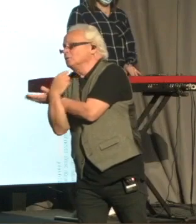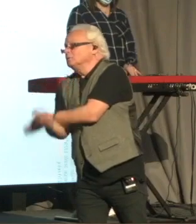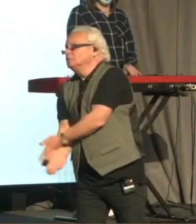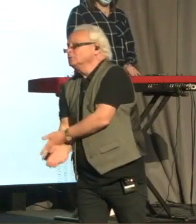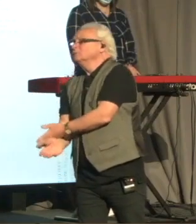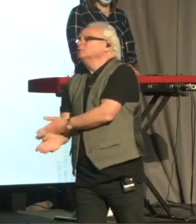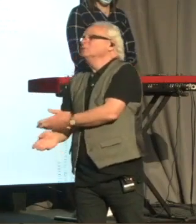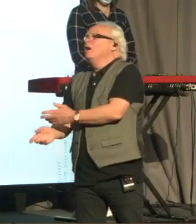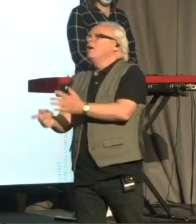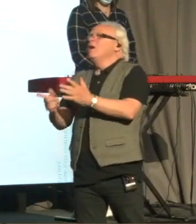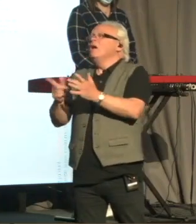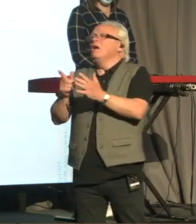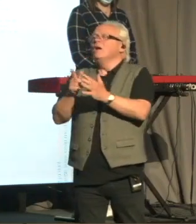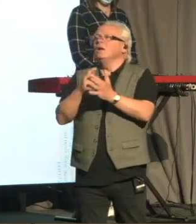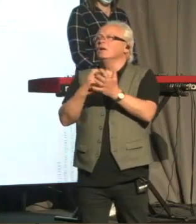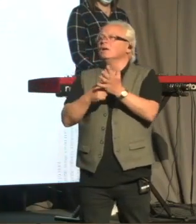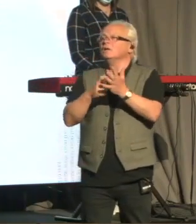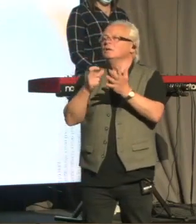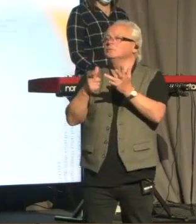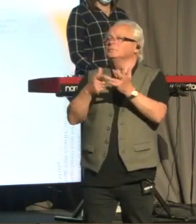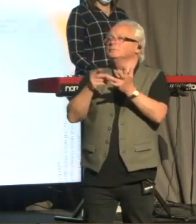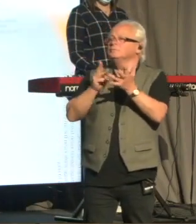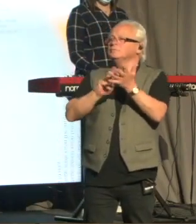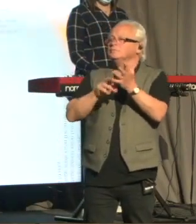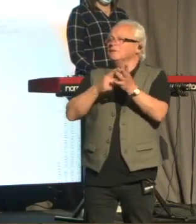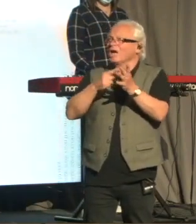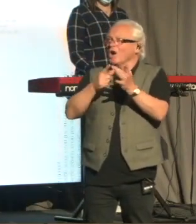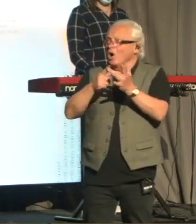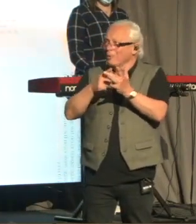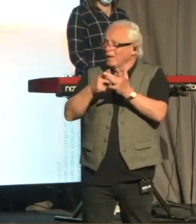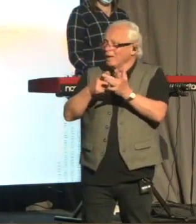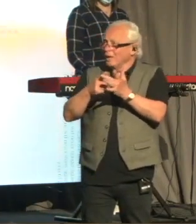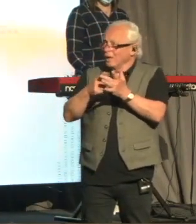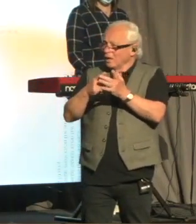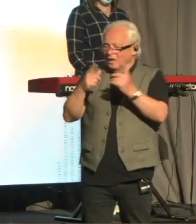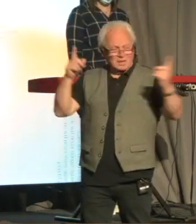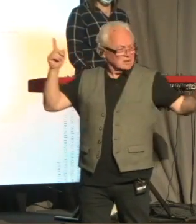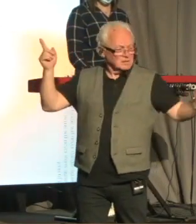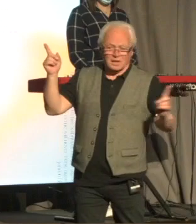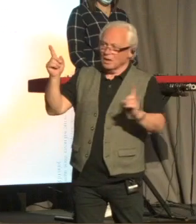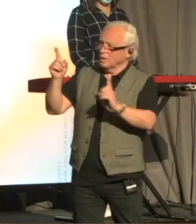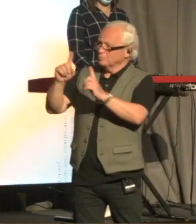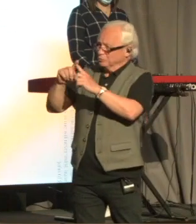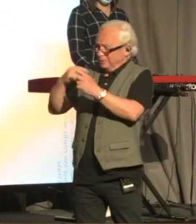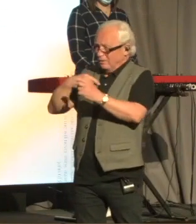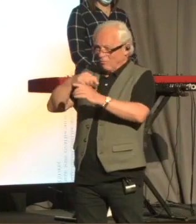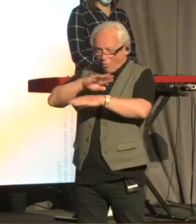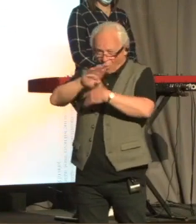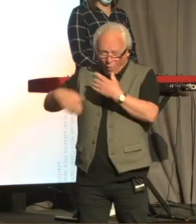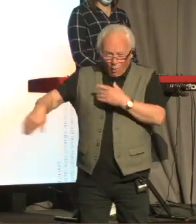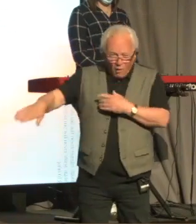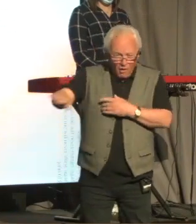He says, erkomai, come to me, all who are hungry.